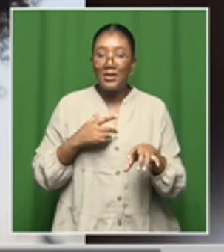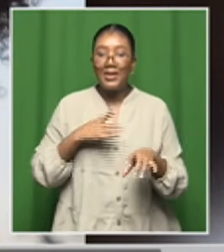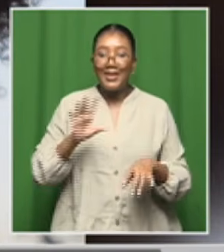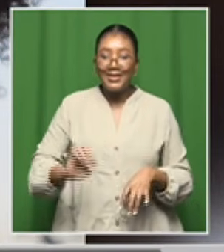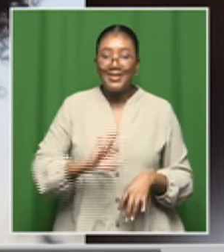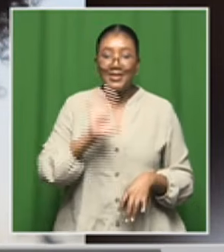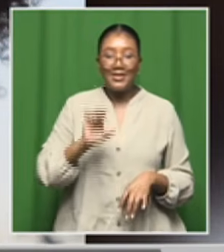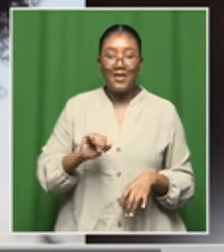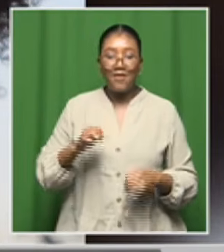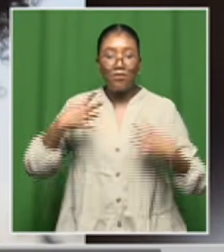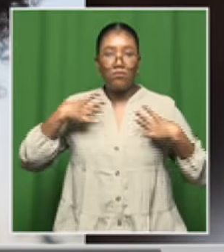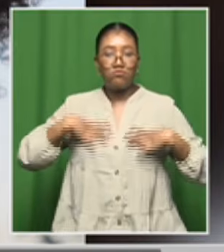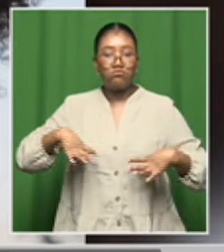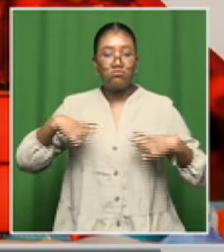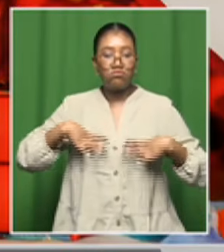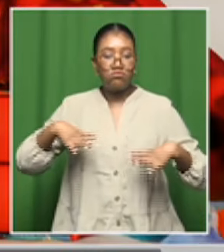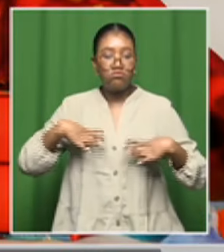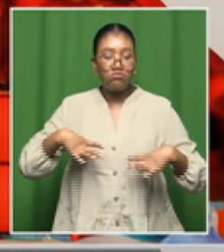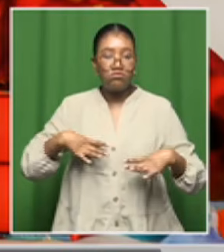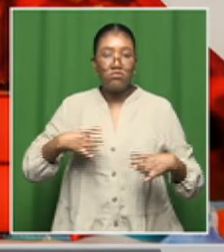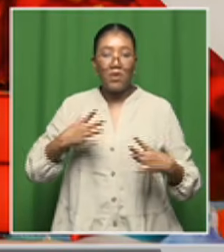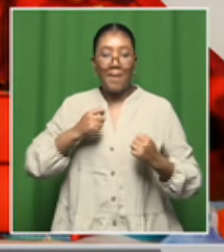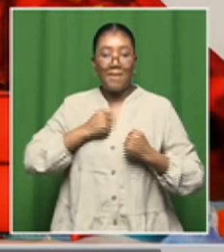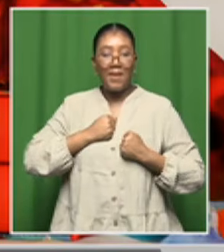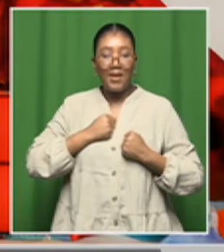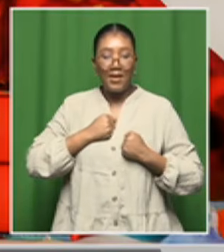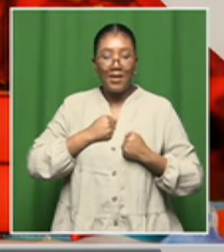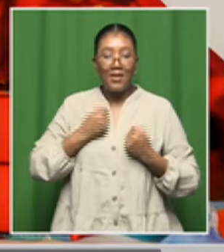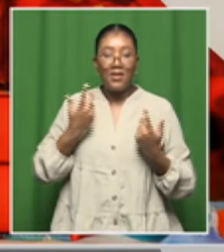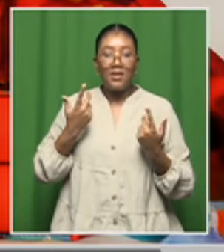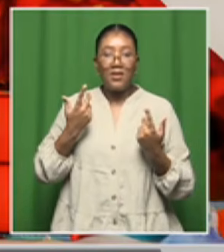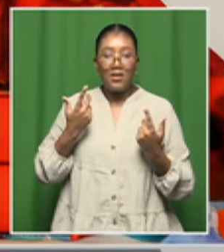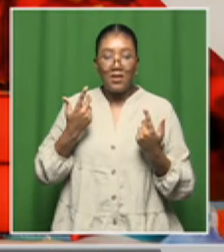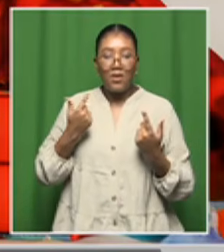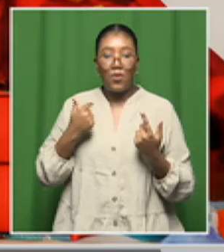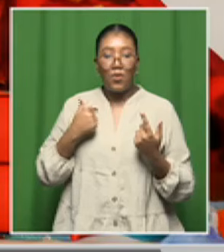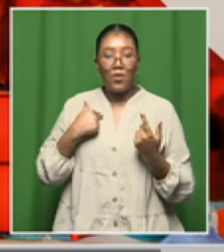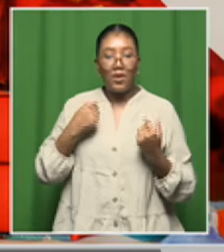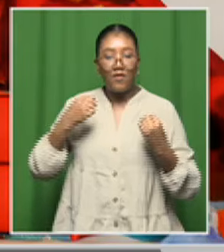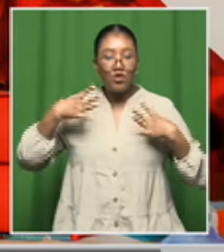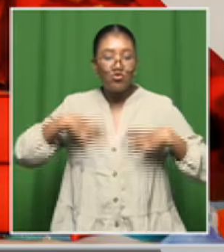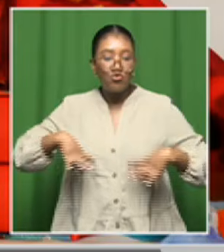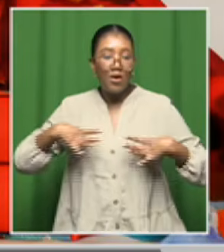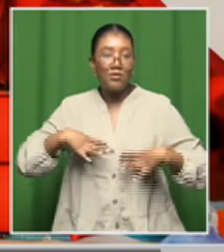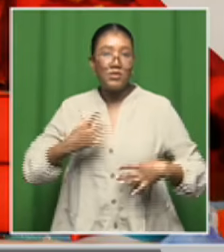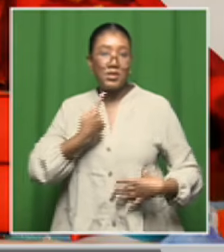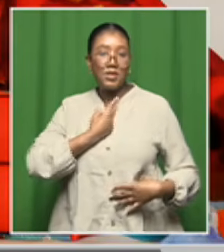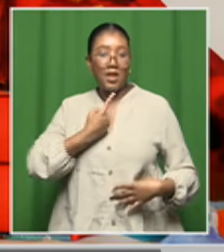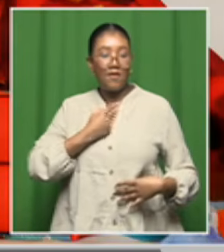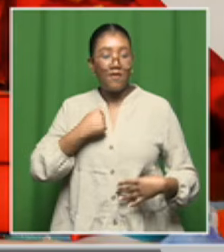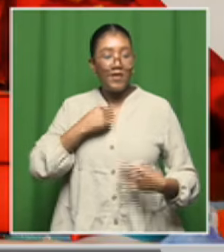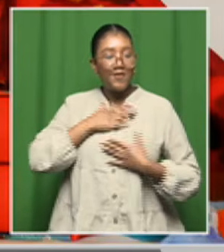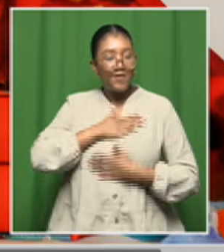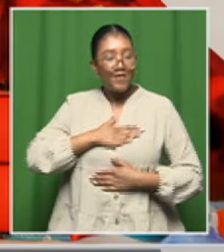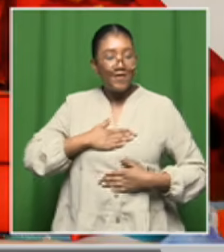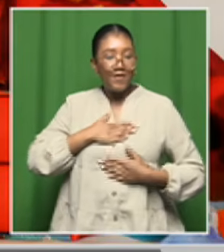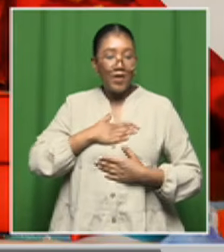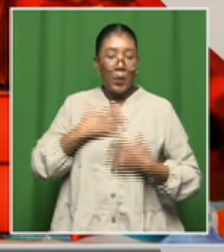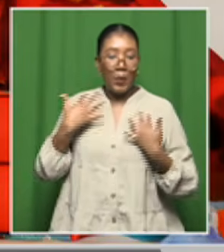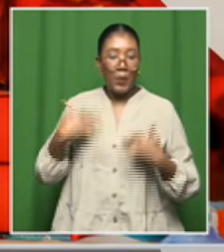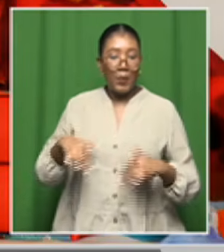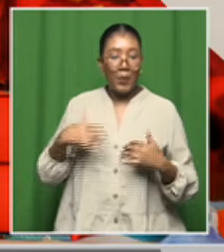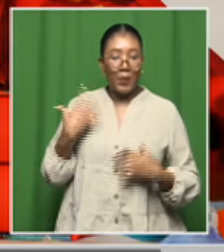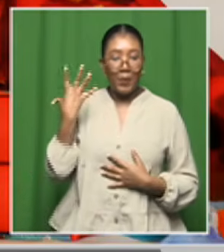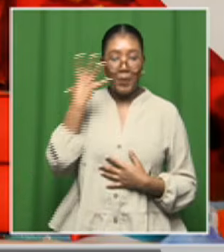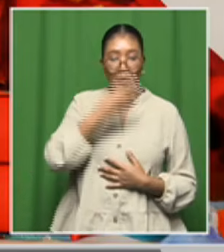brand specializing in what I call ritual wear. So basically, we dress for ourselves and we dress to feel well. And when the fabric